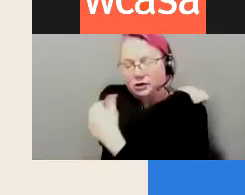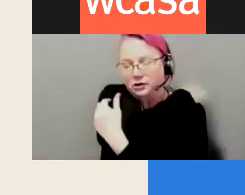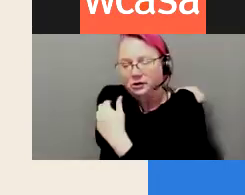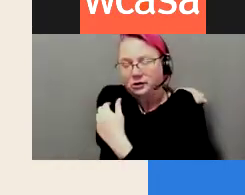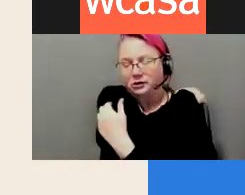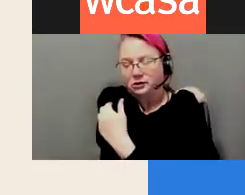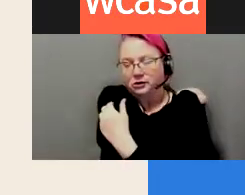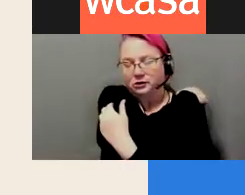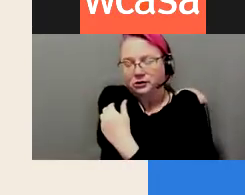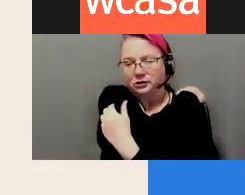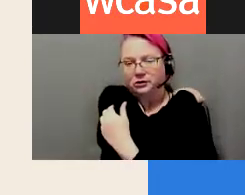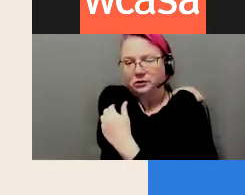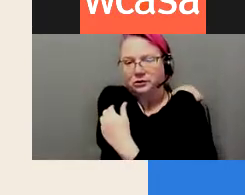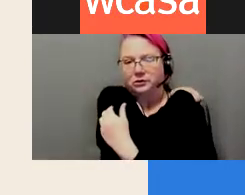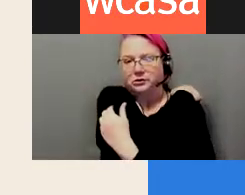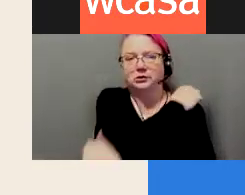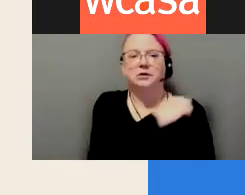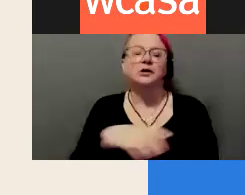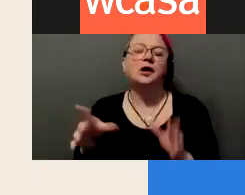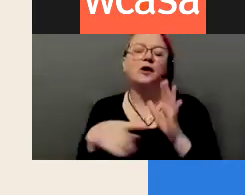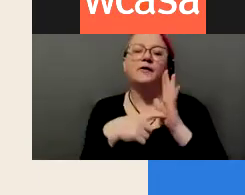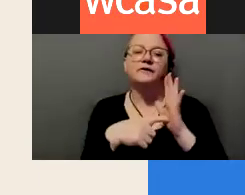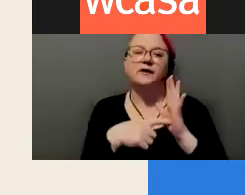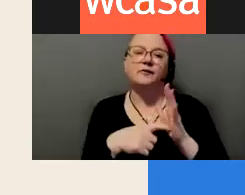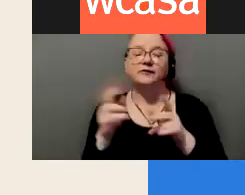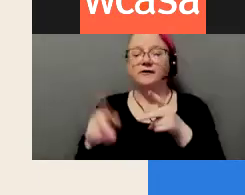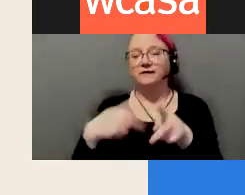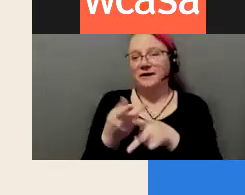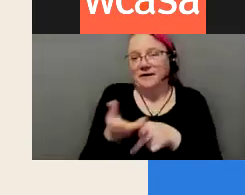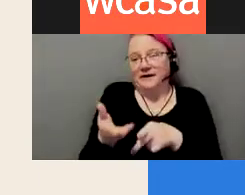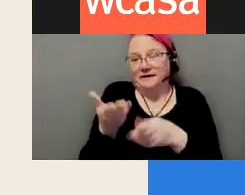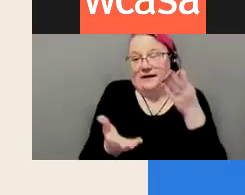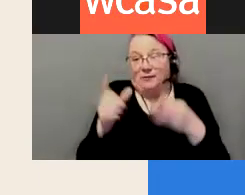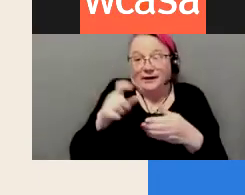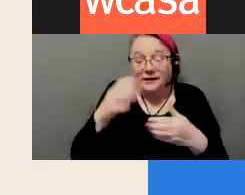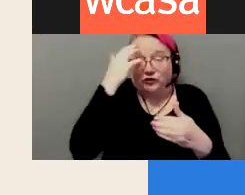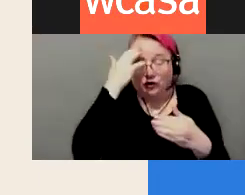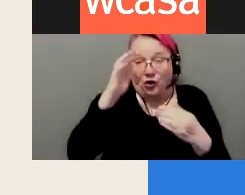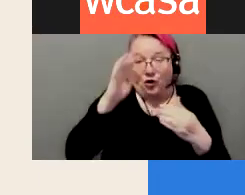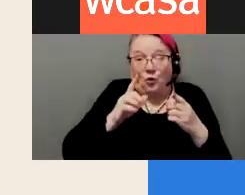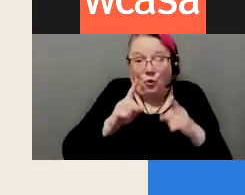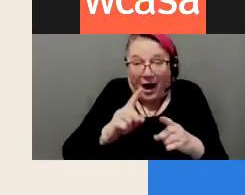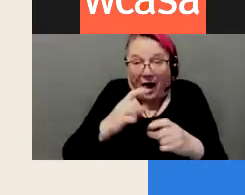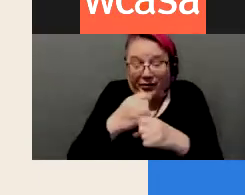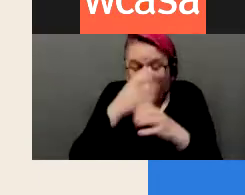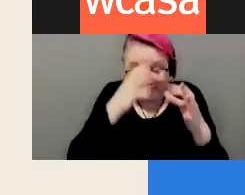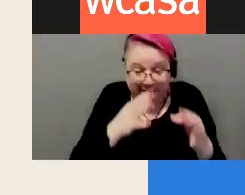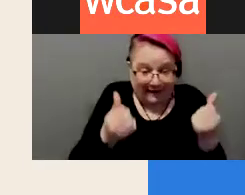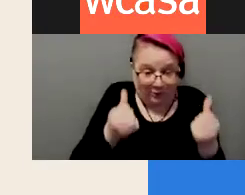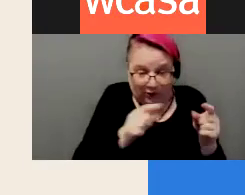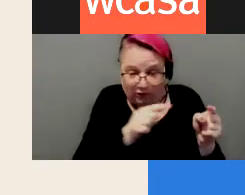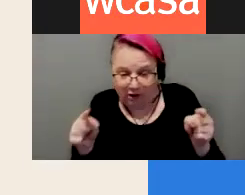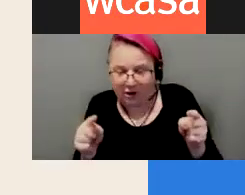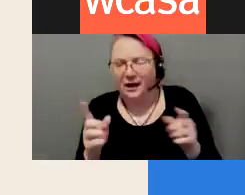And we have some examples here of the types of things survivors might need to know about an option while making decisions. And they're things largely that come up in